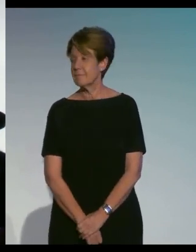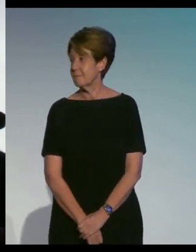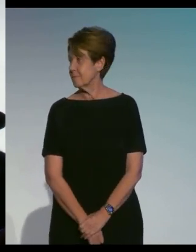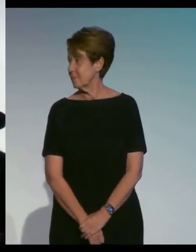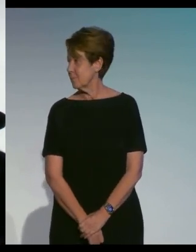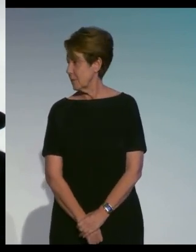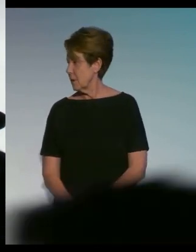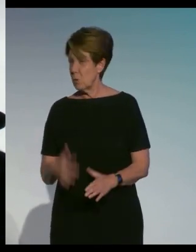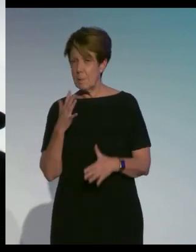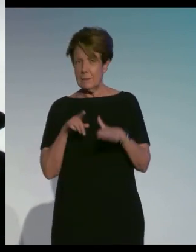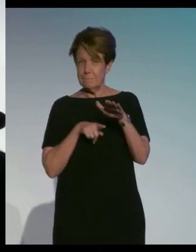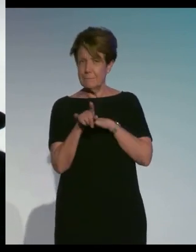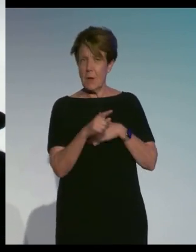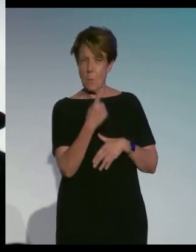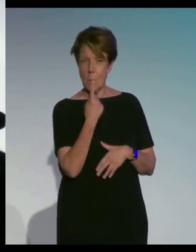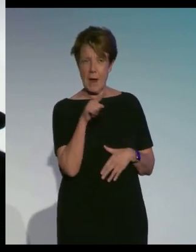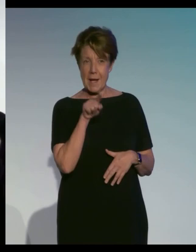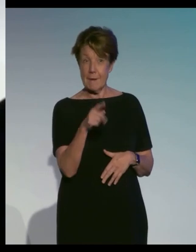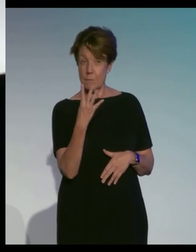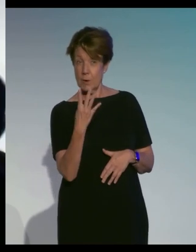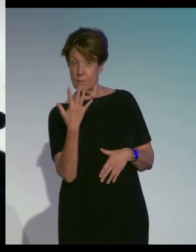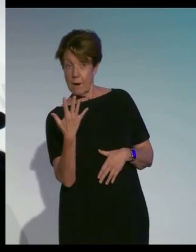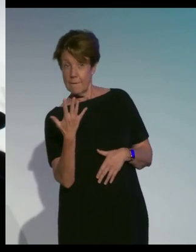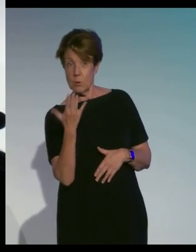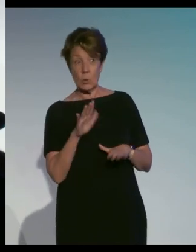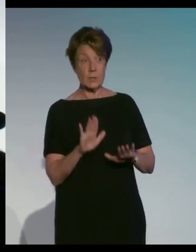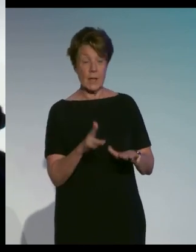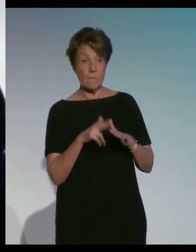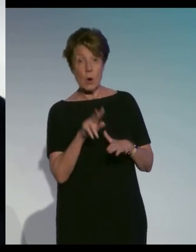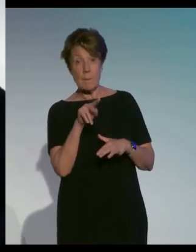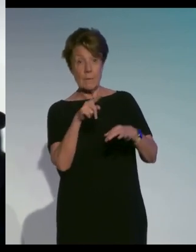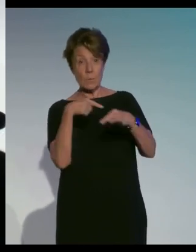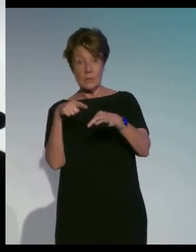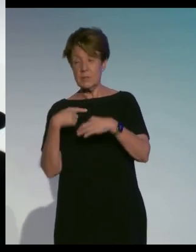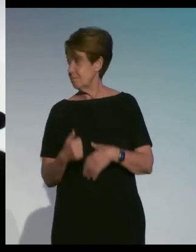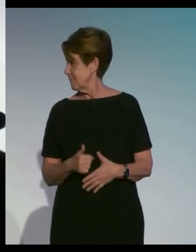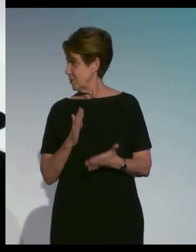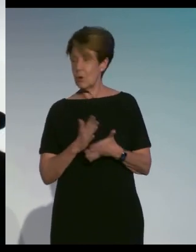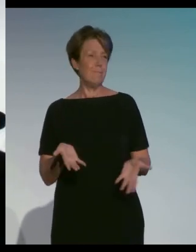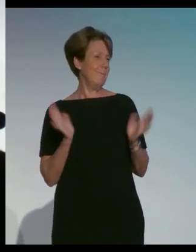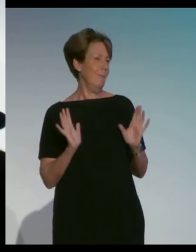Now, you were due to leave at 1:45. Do you want to stay for a couple of questions, or do you want to? Sure.